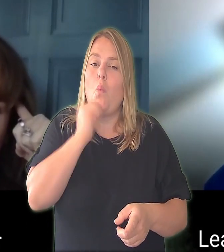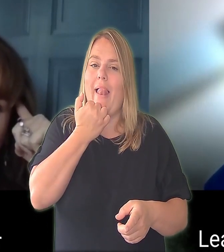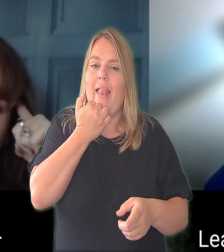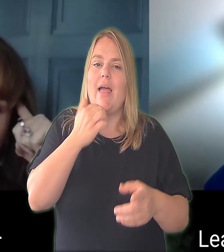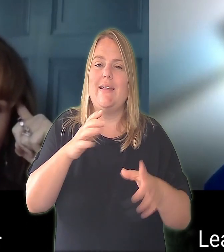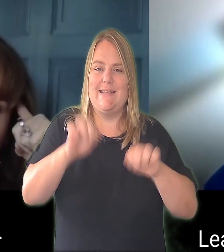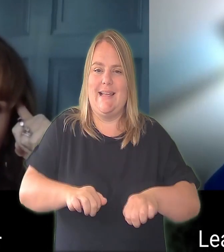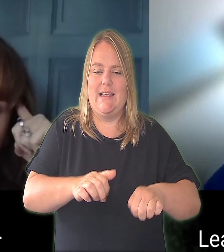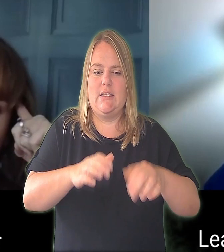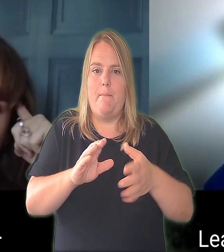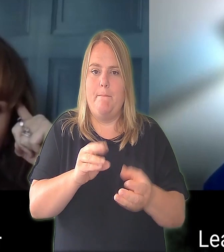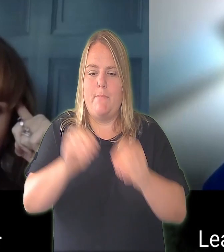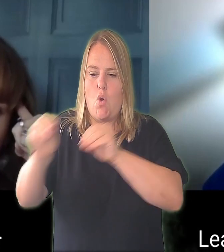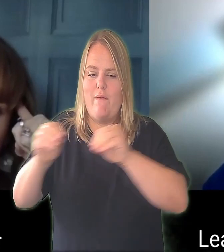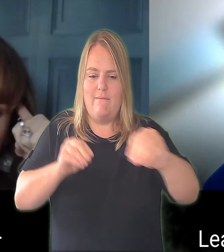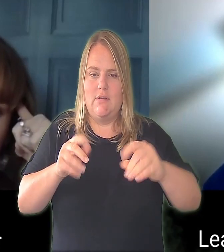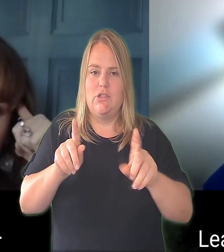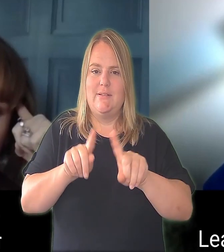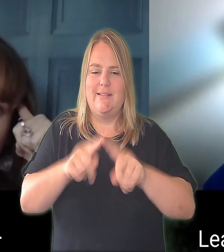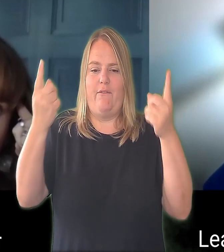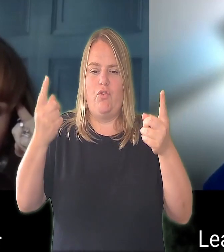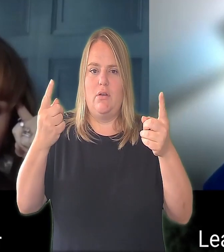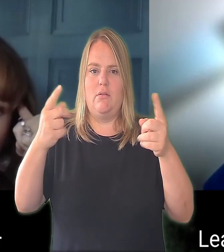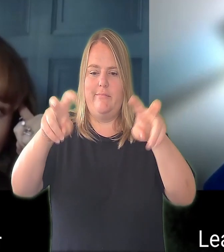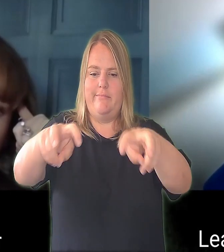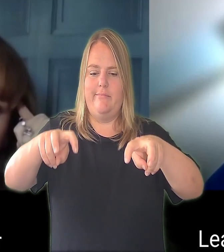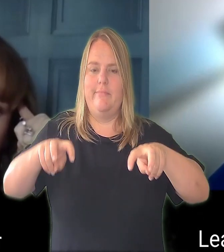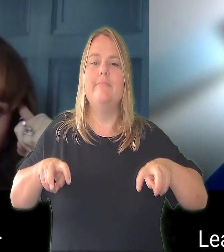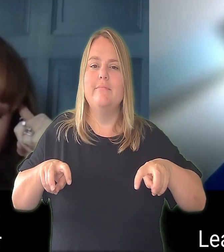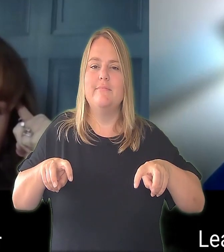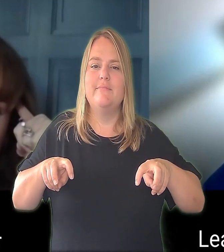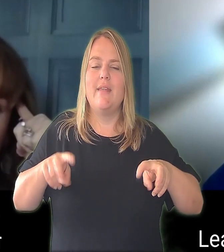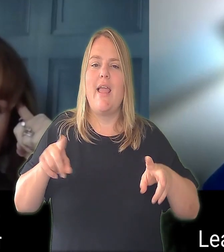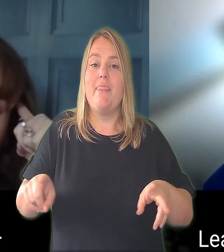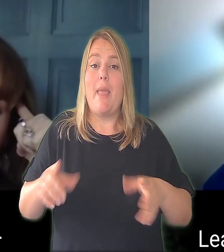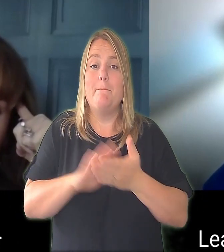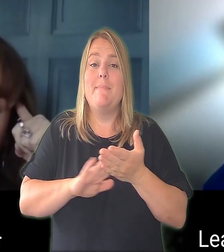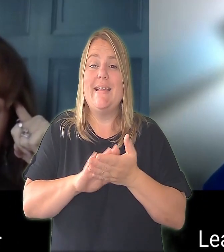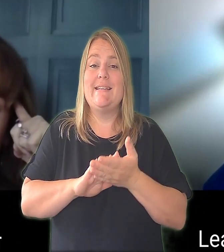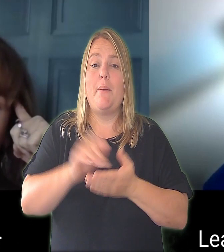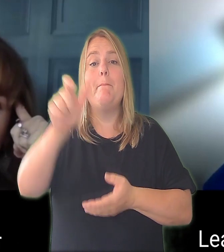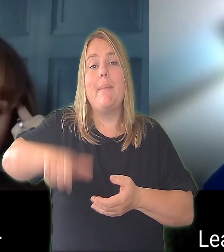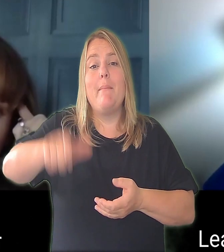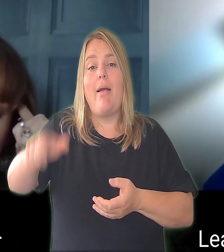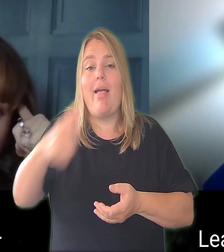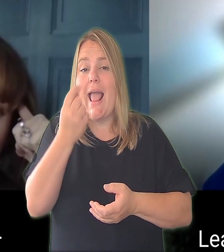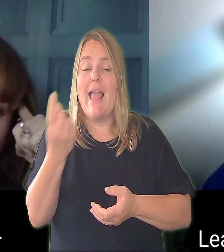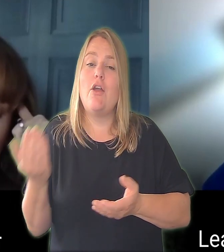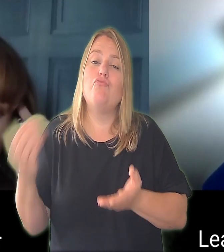safe seat will be able to come early and find one and not arrive at the usual time and expect to find their usual